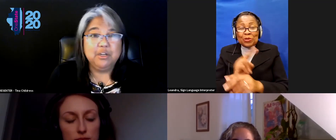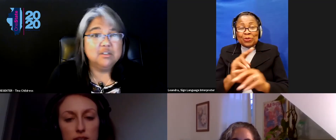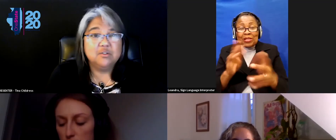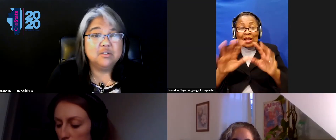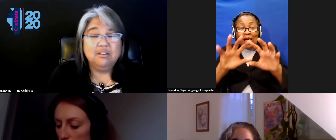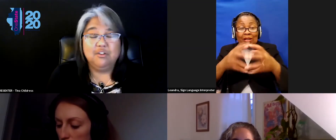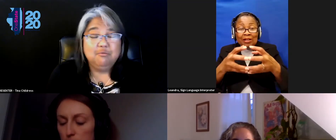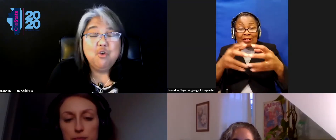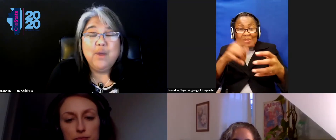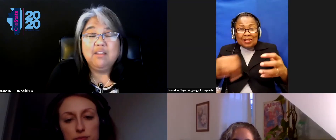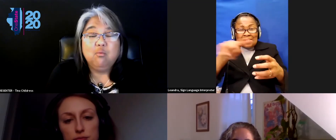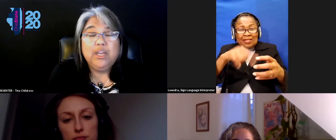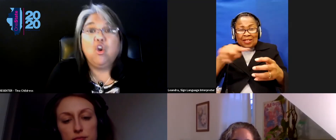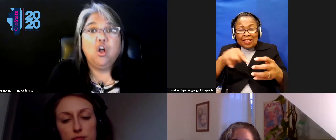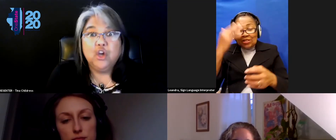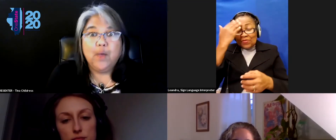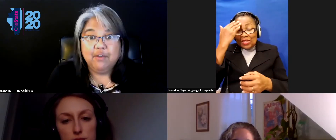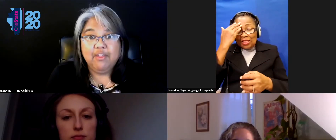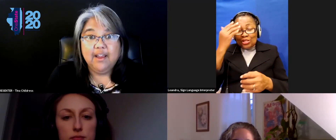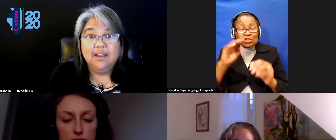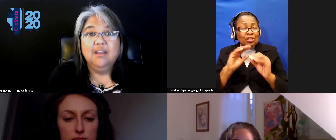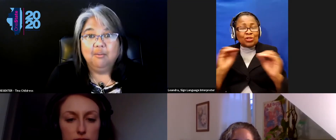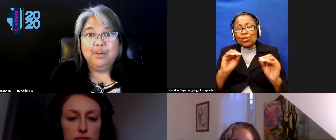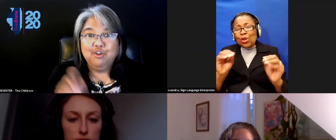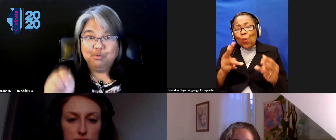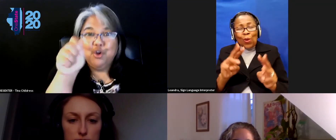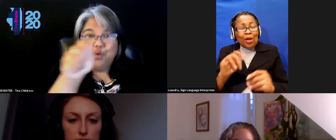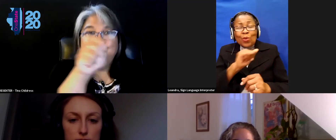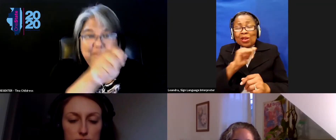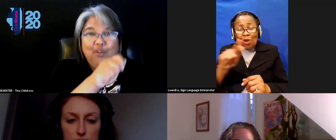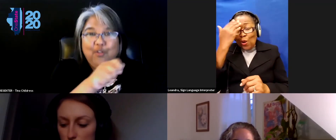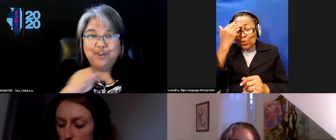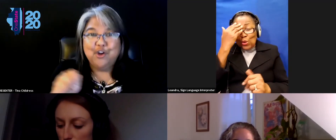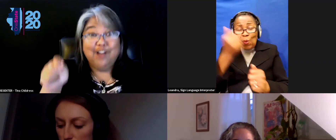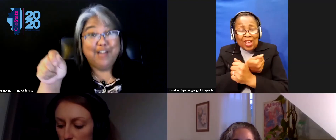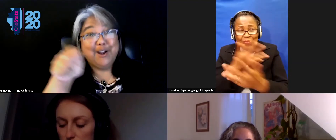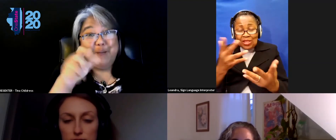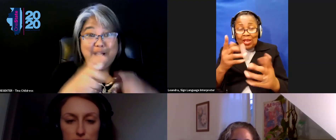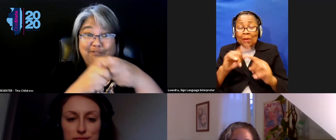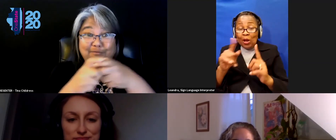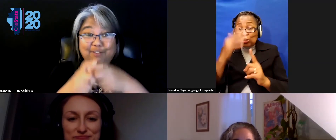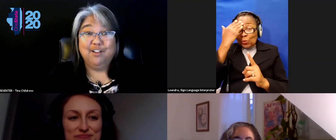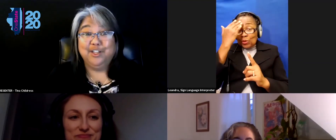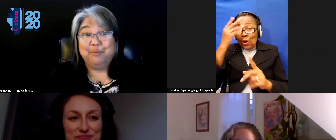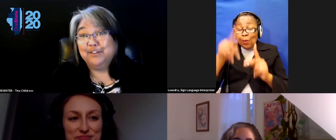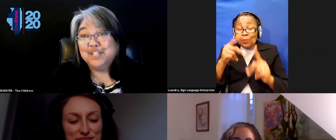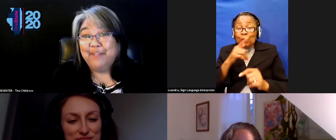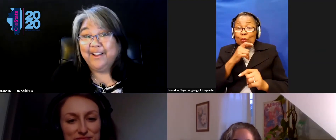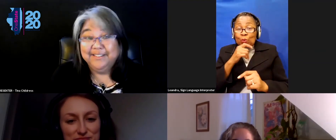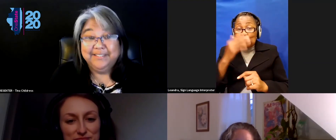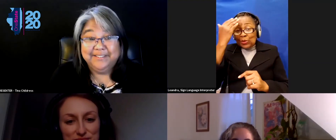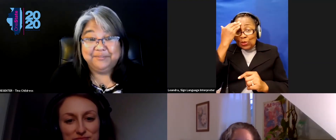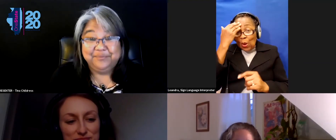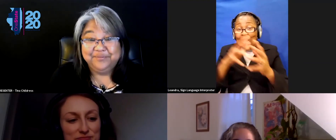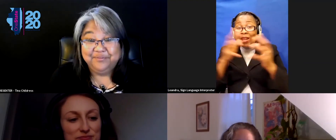knowledge, because there's, no way that we can all know everything, but you will know people that know a lot about a little bit of something.